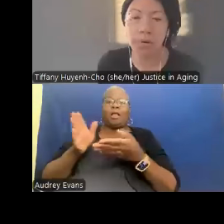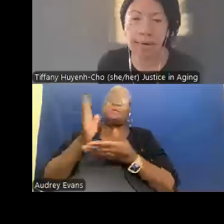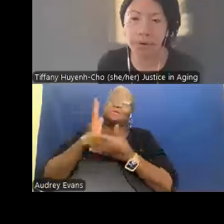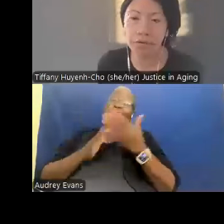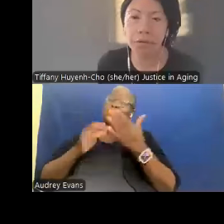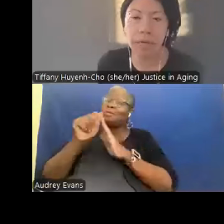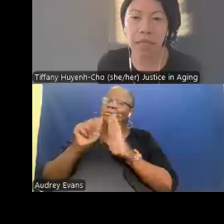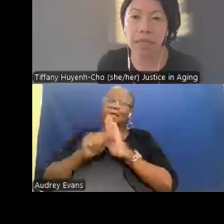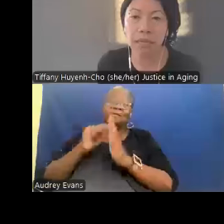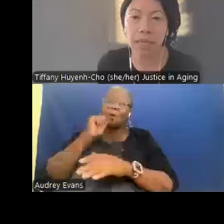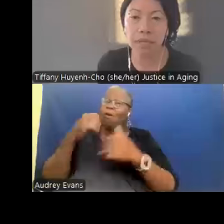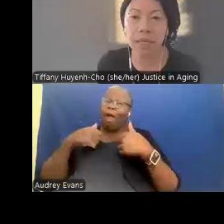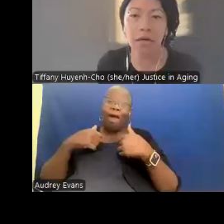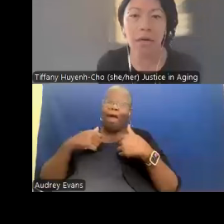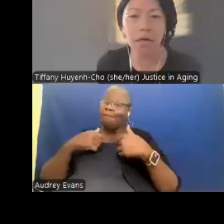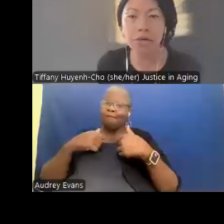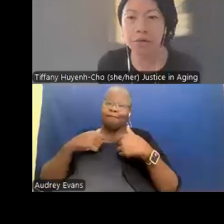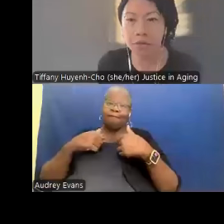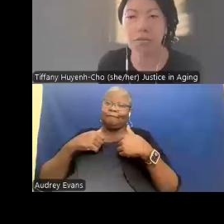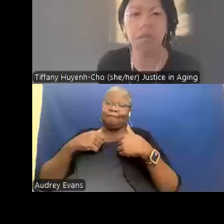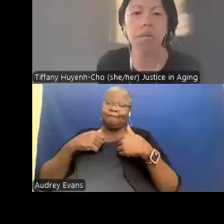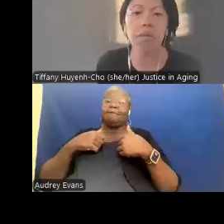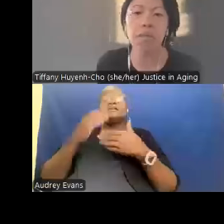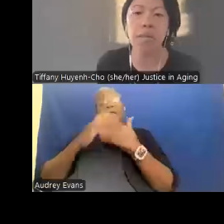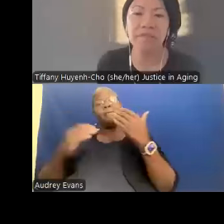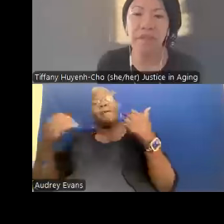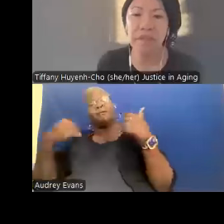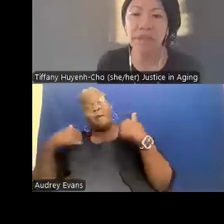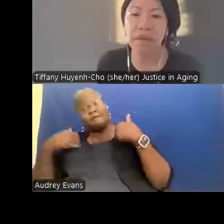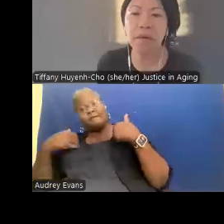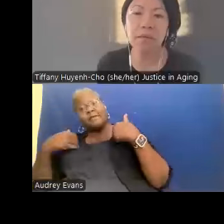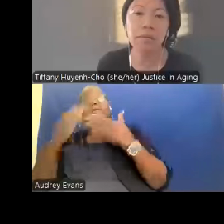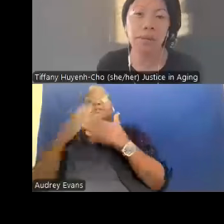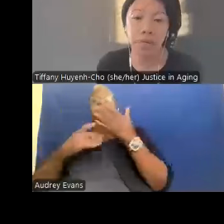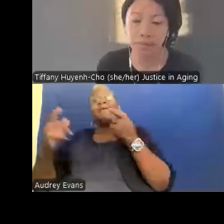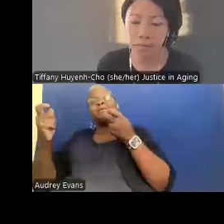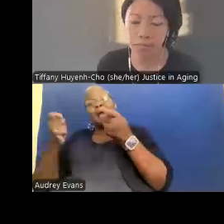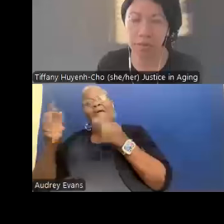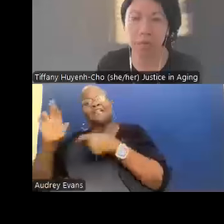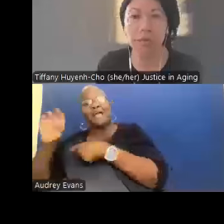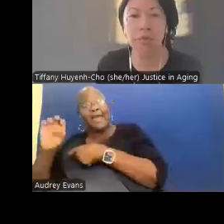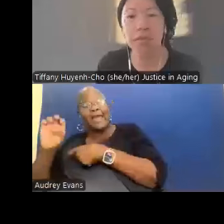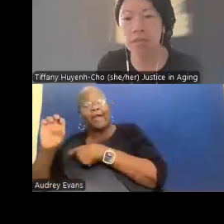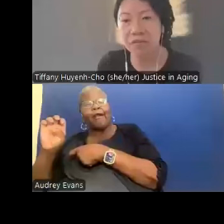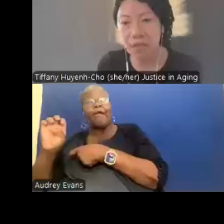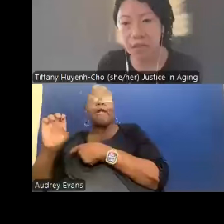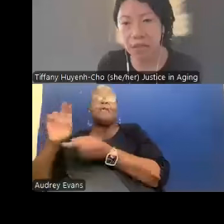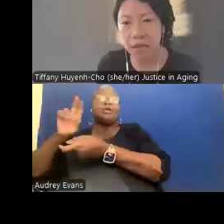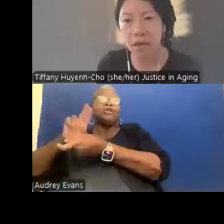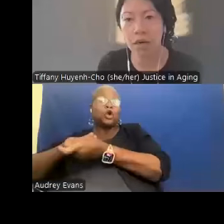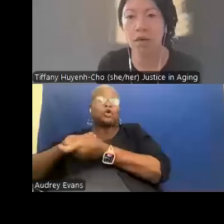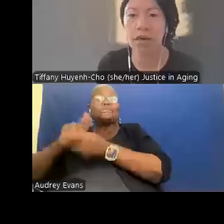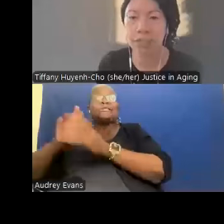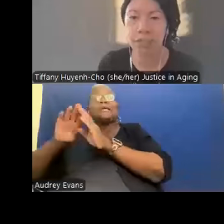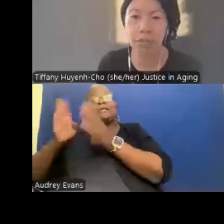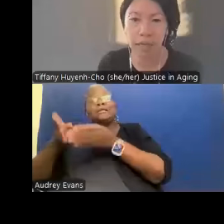don't have Medicaid managed care and others do. Some have managed care, but services like nursing facility